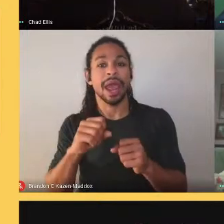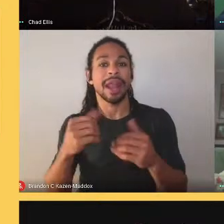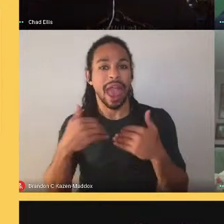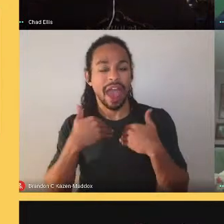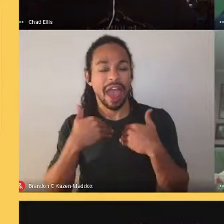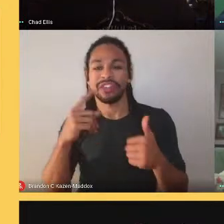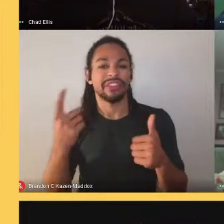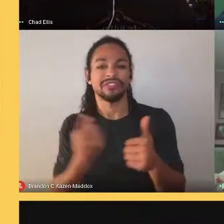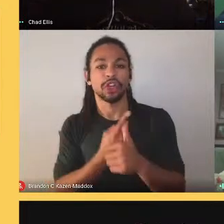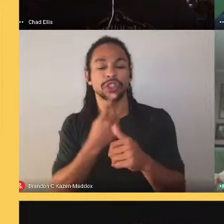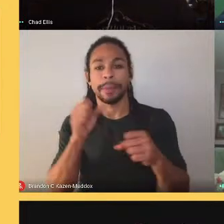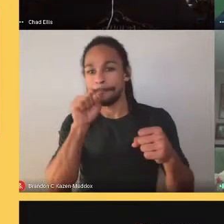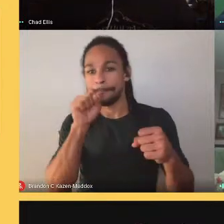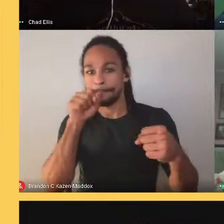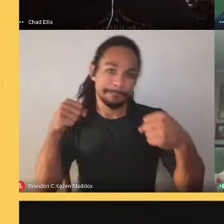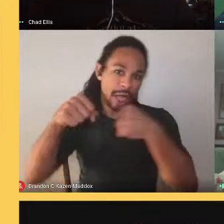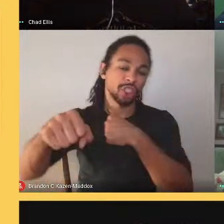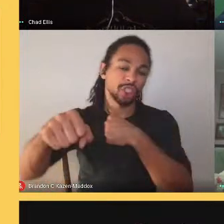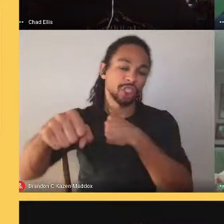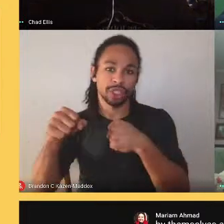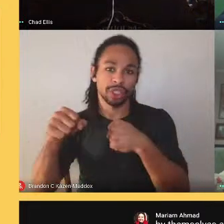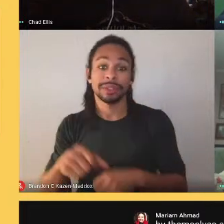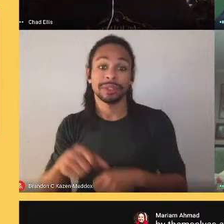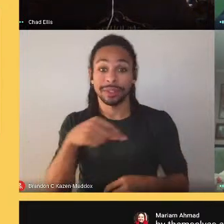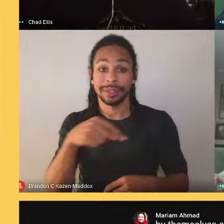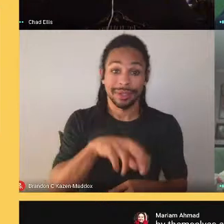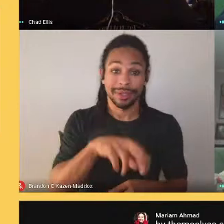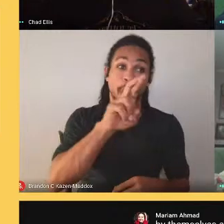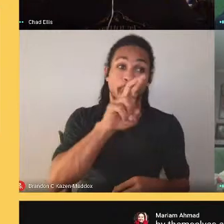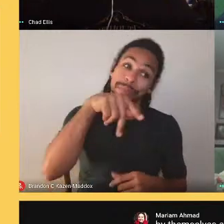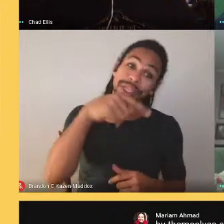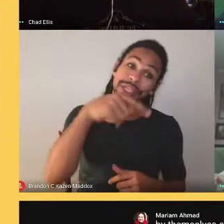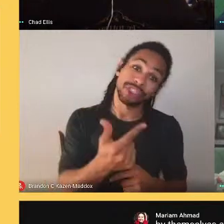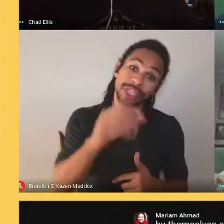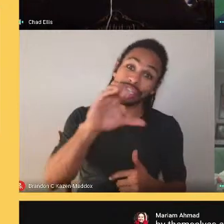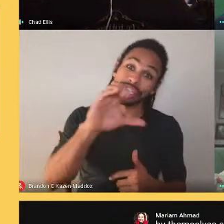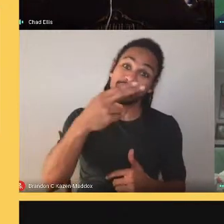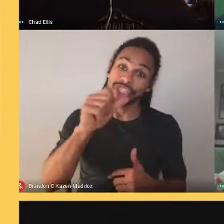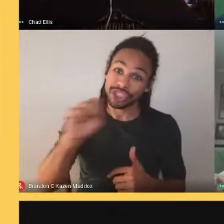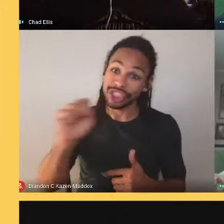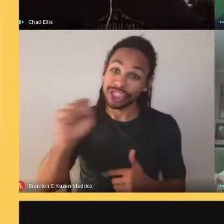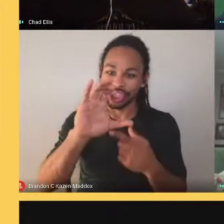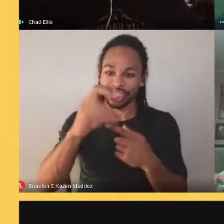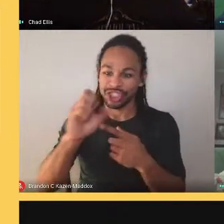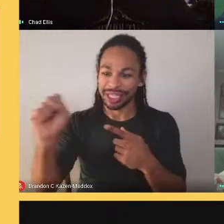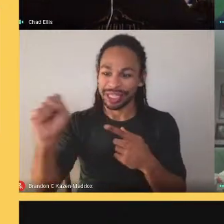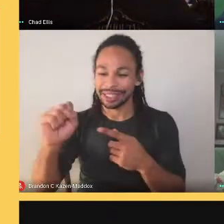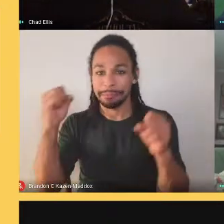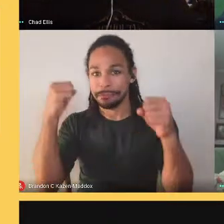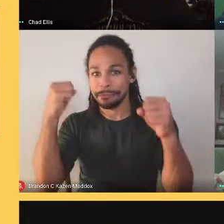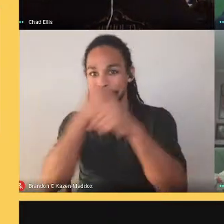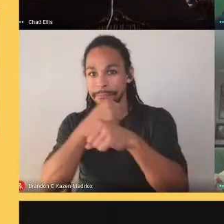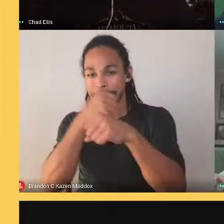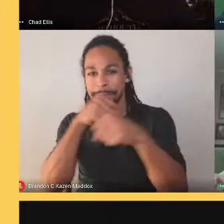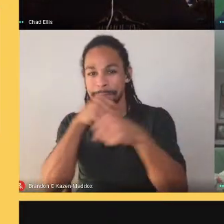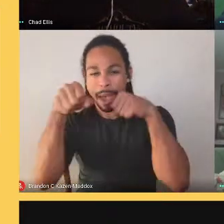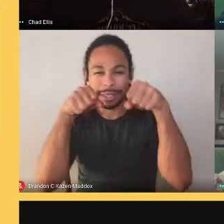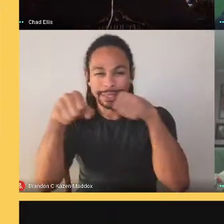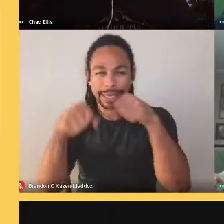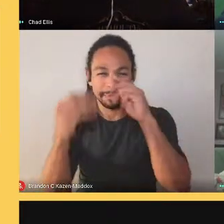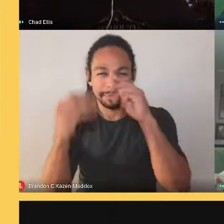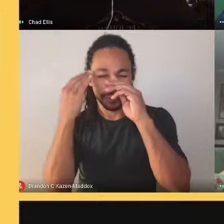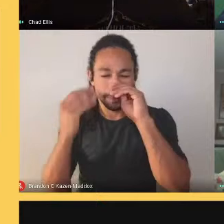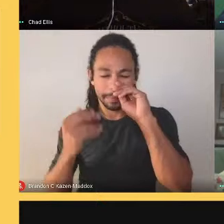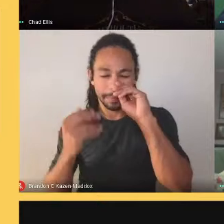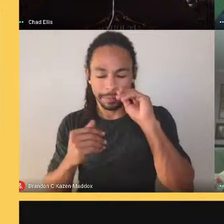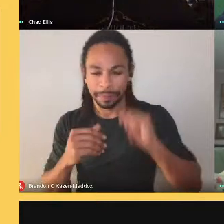RPG chess boxing. Heck yeah. Well, and two words that I think are fascinating that people who